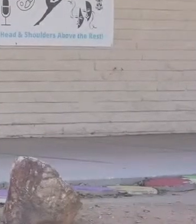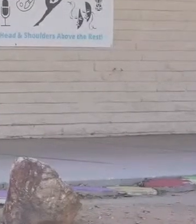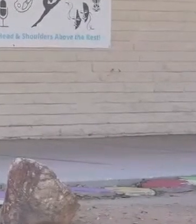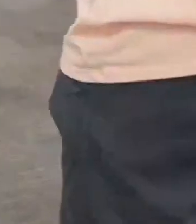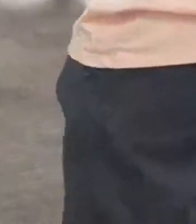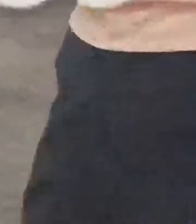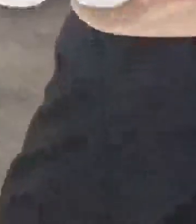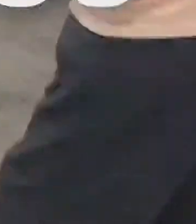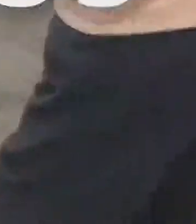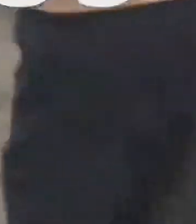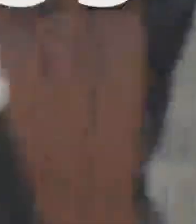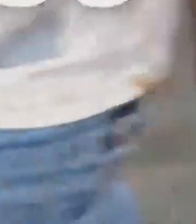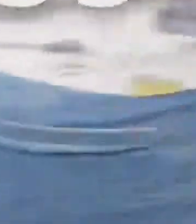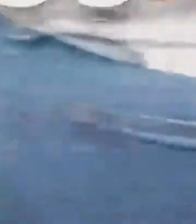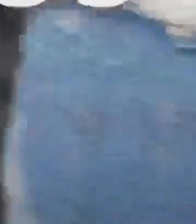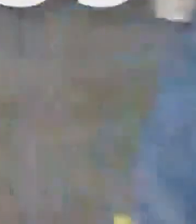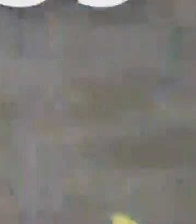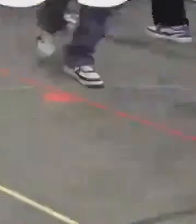top.